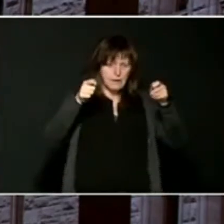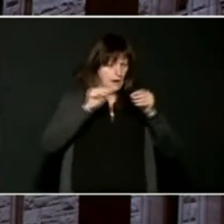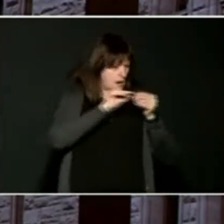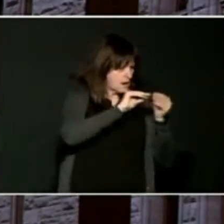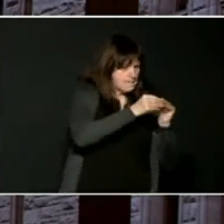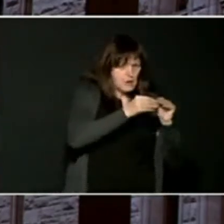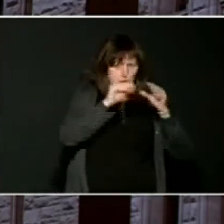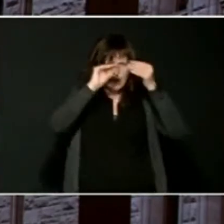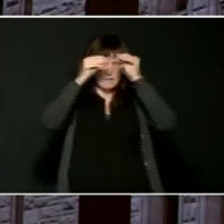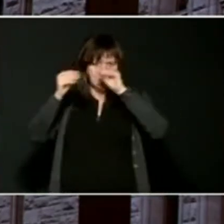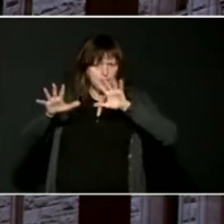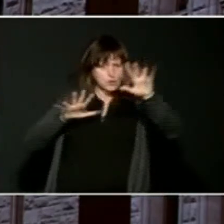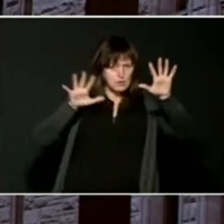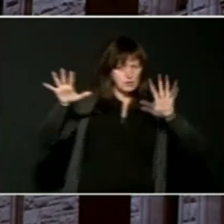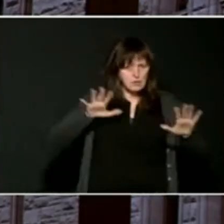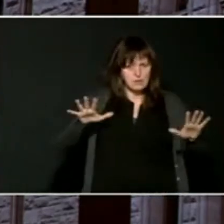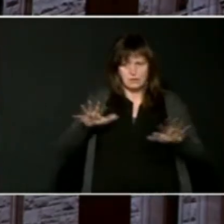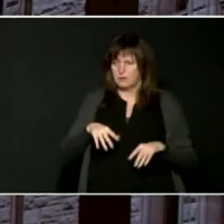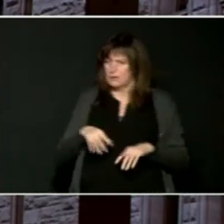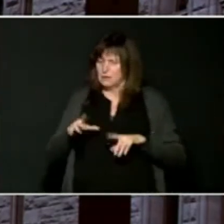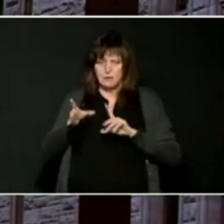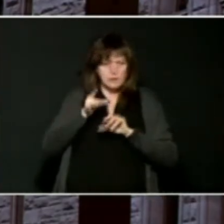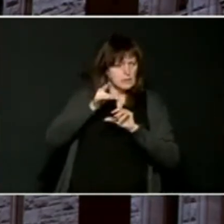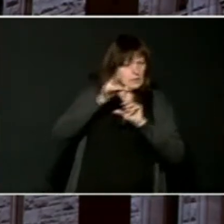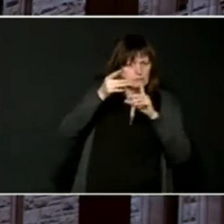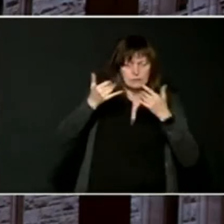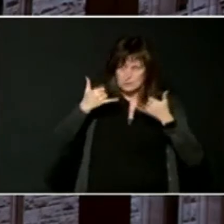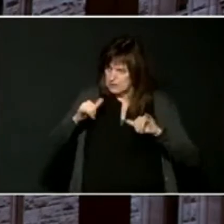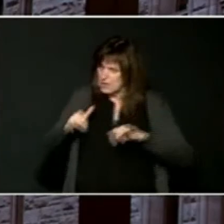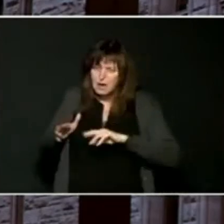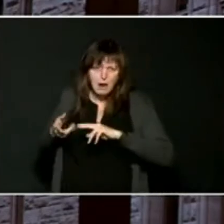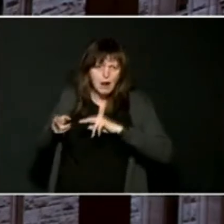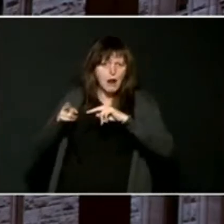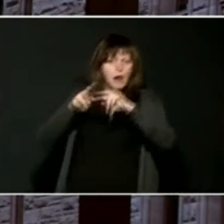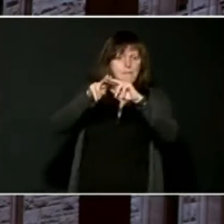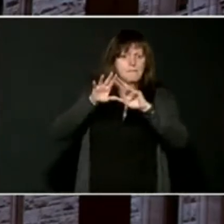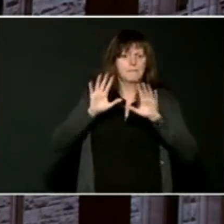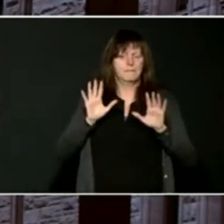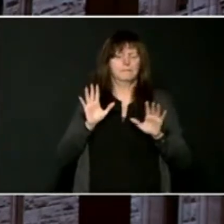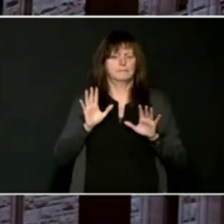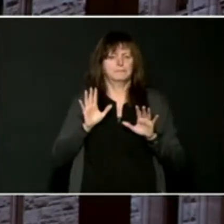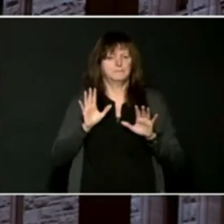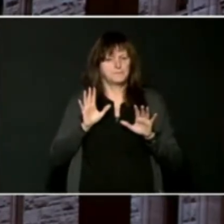increase. Our numbers of cases per 100,000 in the province, we were at